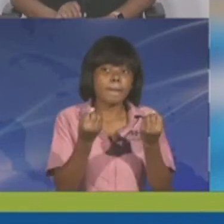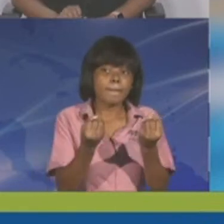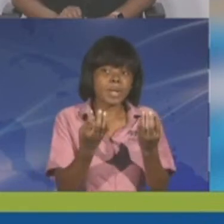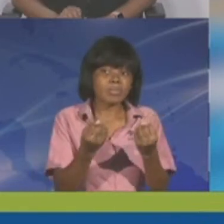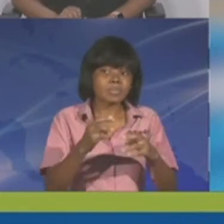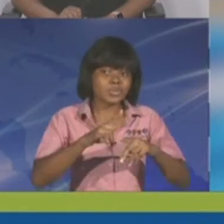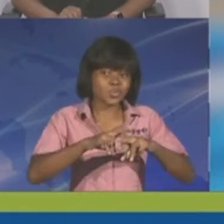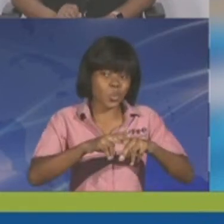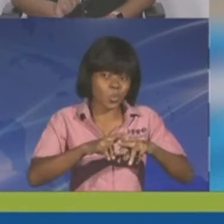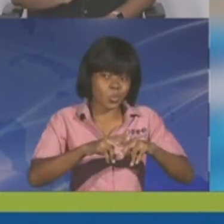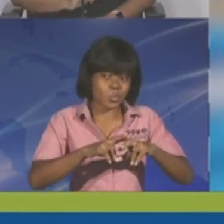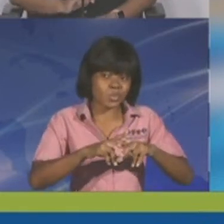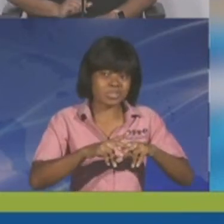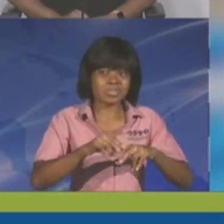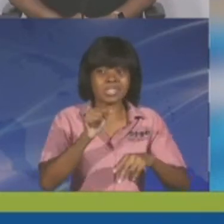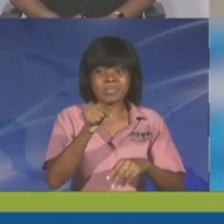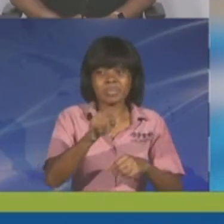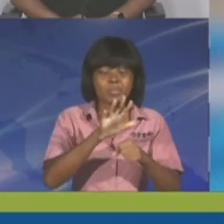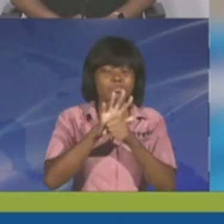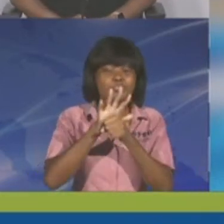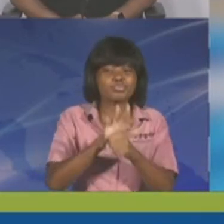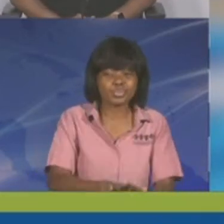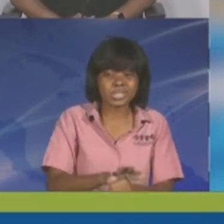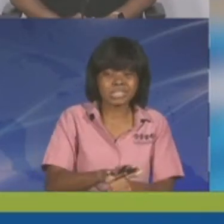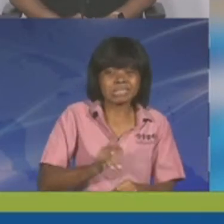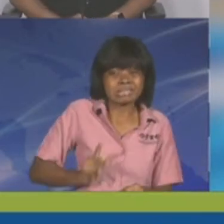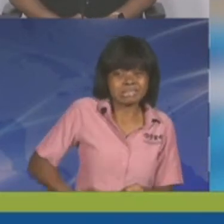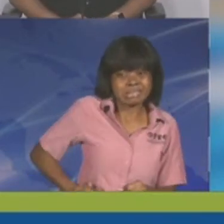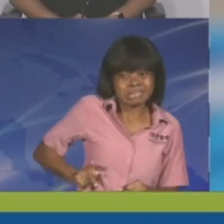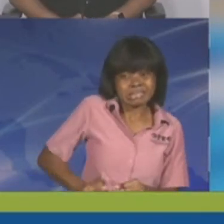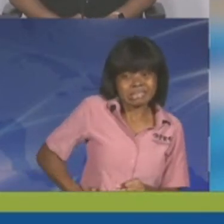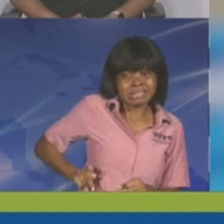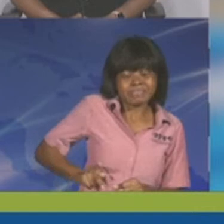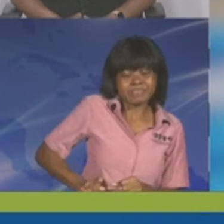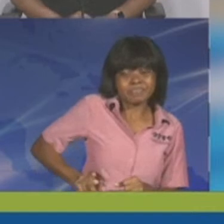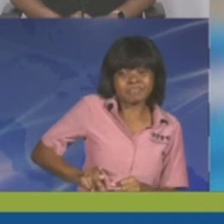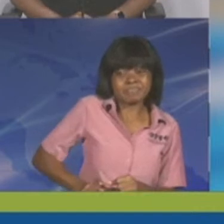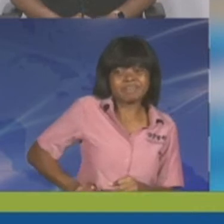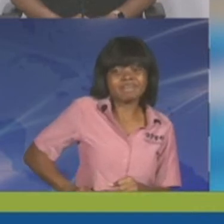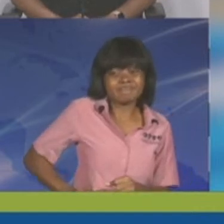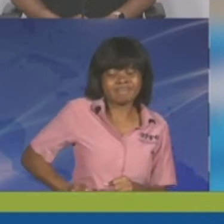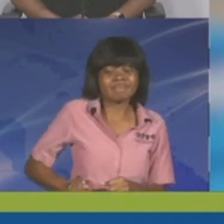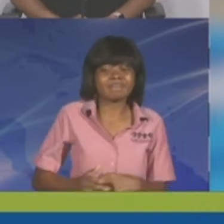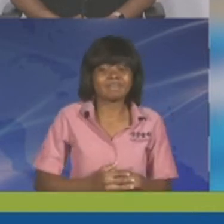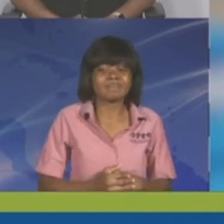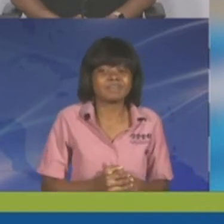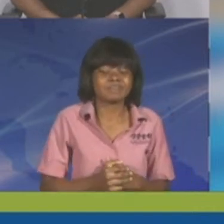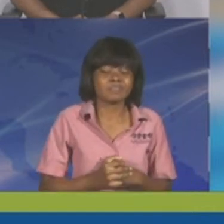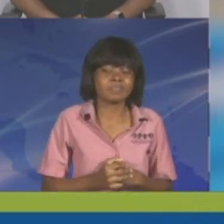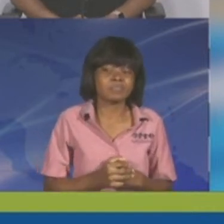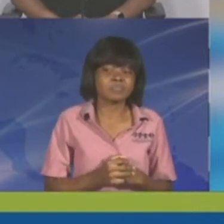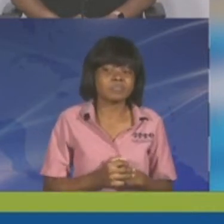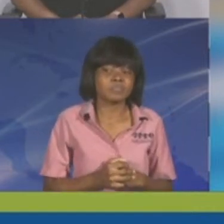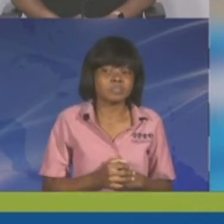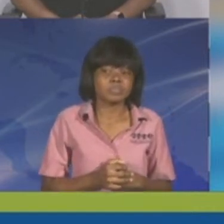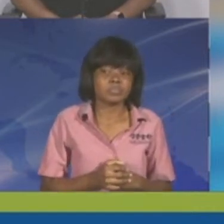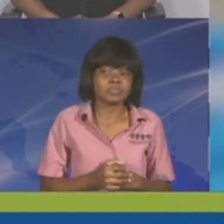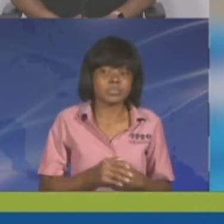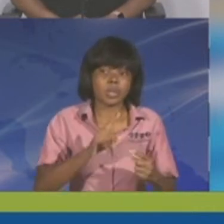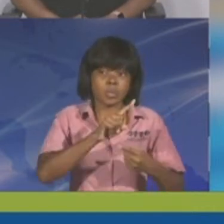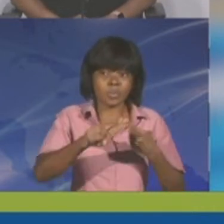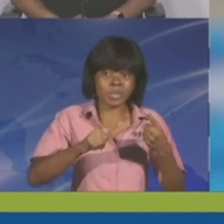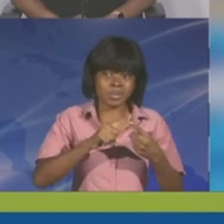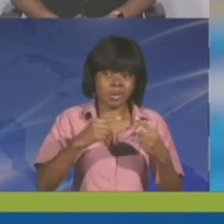our kidneys. And we recently would have been focusing on kidneys with regard to health. And so when we have a lot